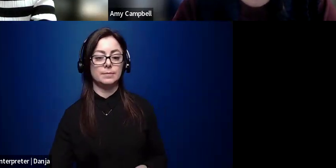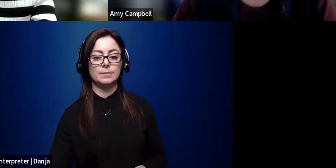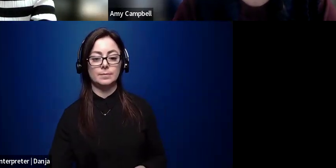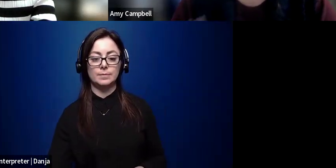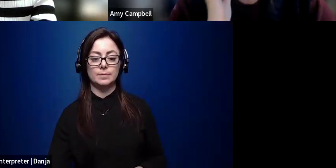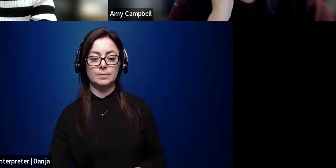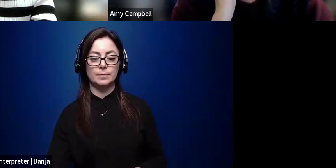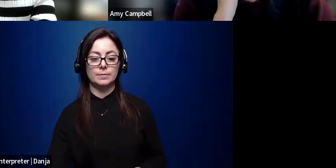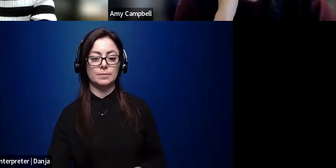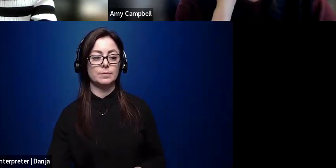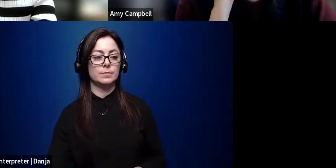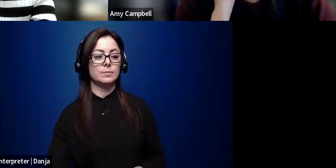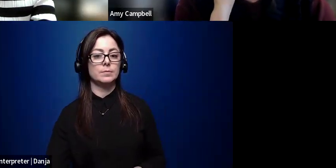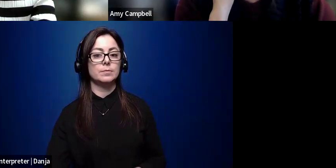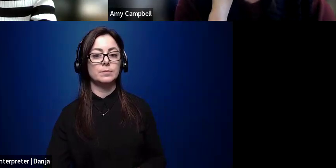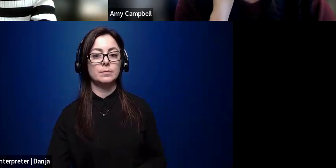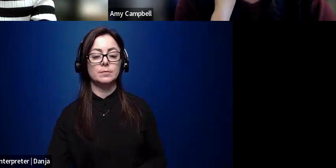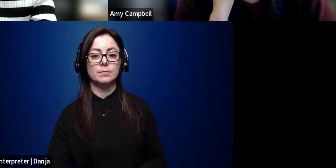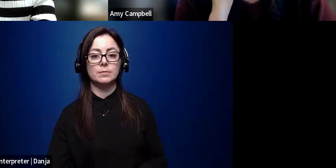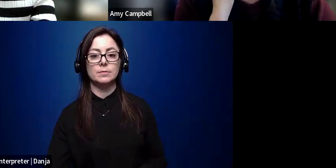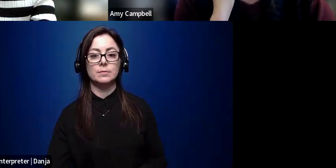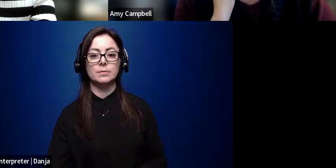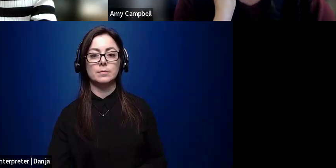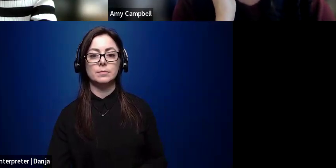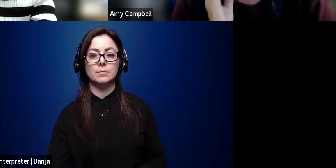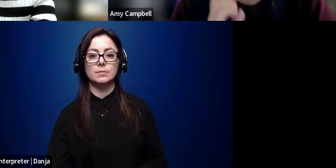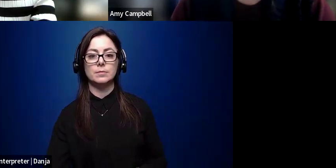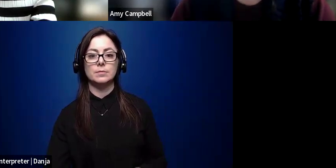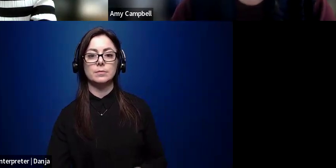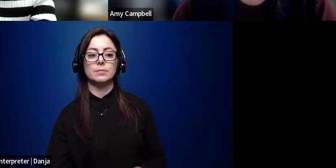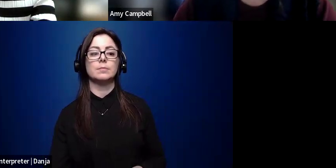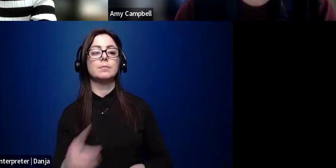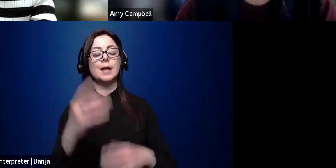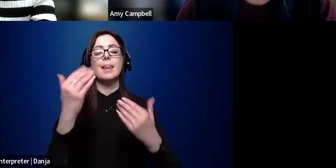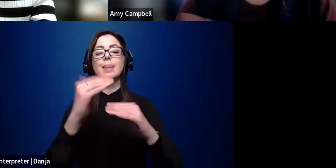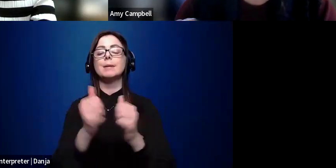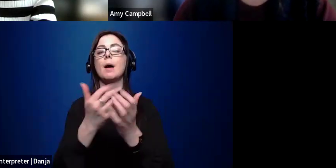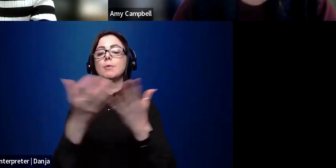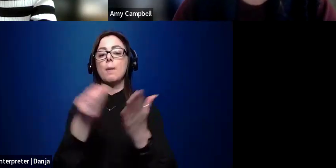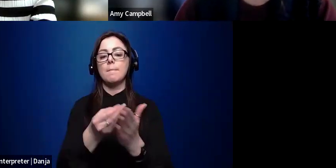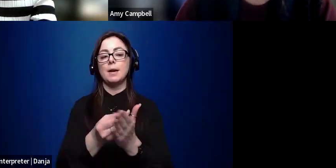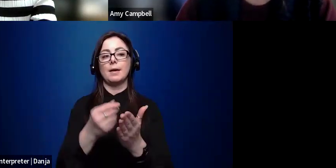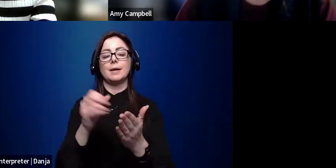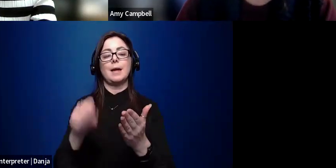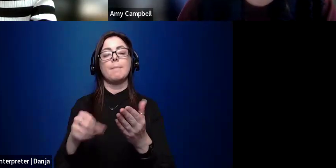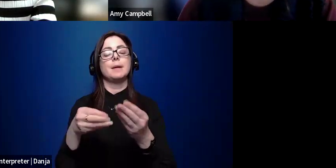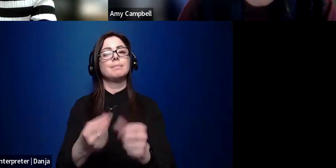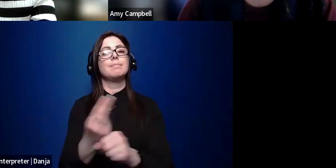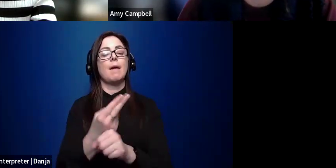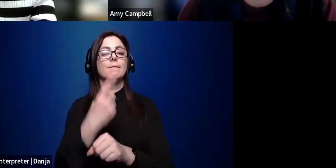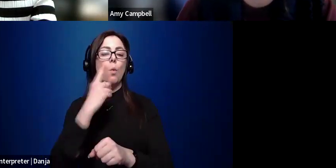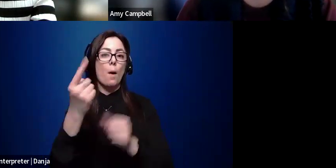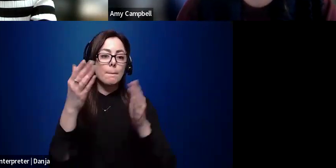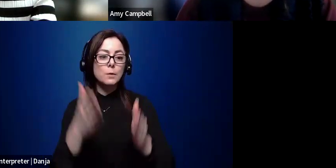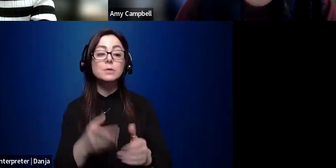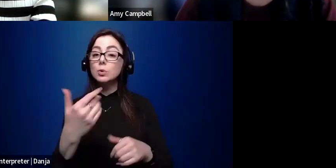The third option limits how much money can be spent on a person. So maybe you just take in a lifetime cap, which you have in